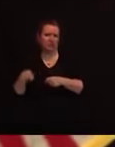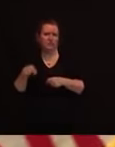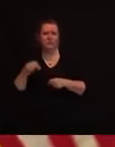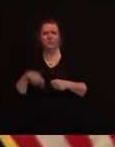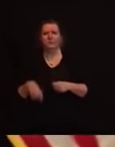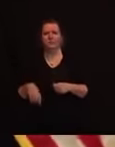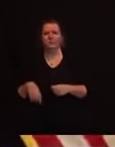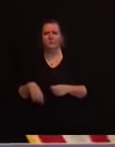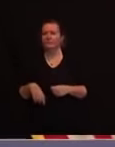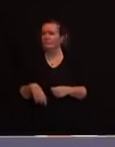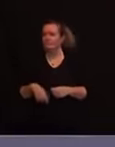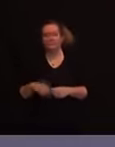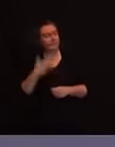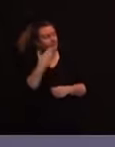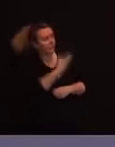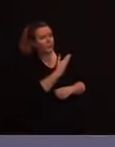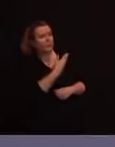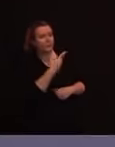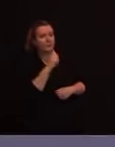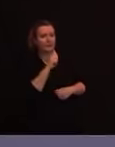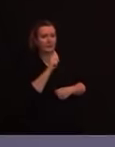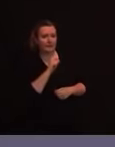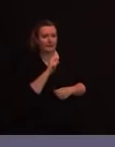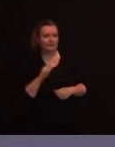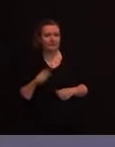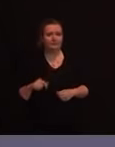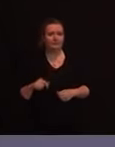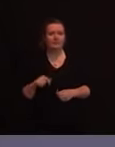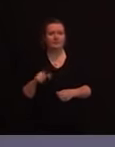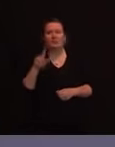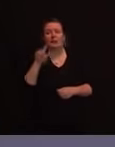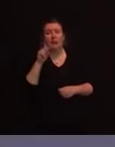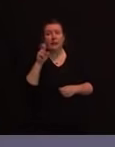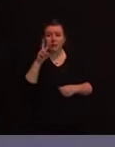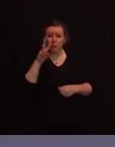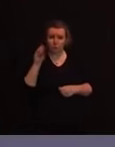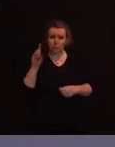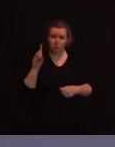earlier, and we thank the leadership there, but up and down the state,